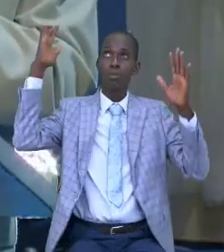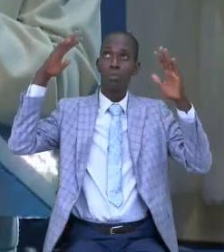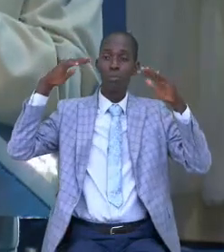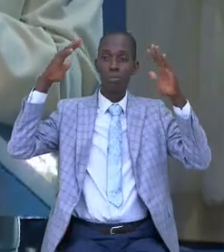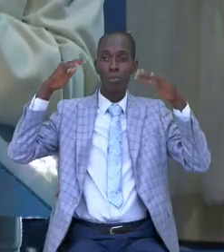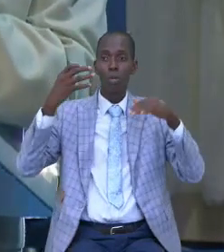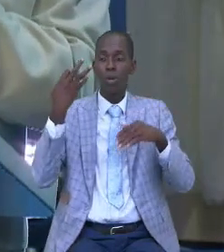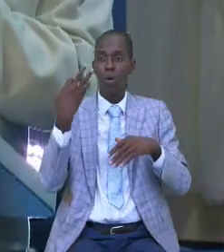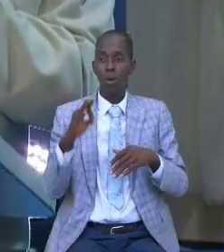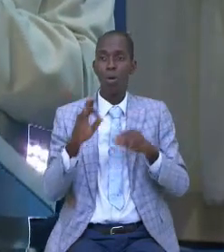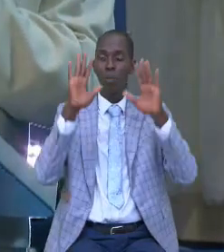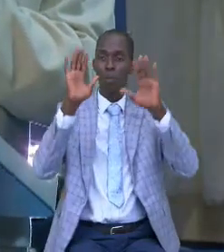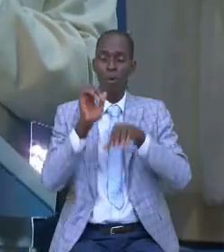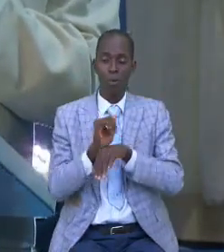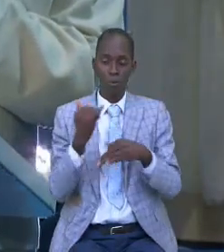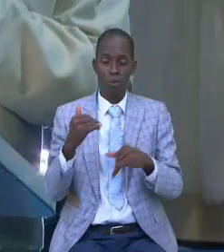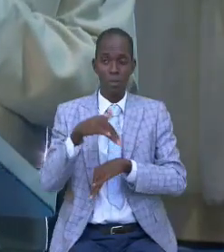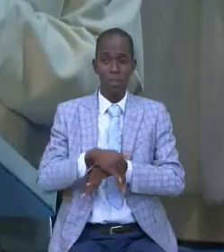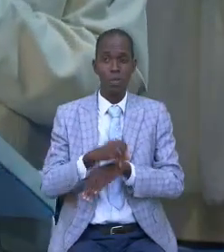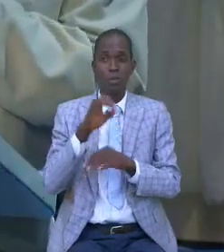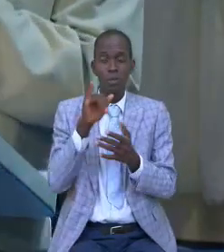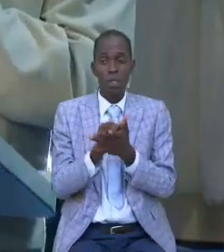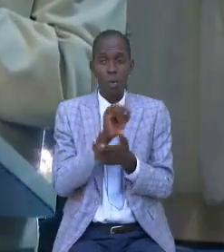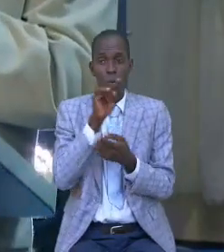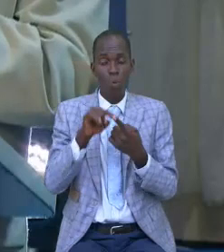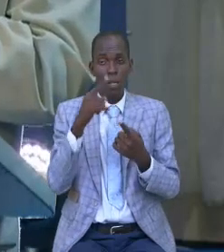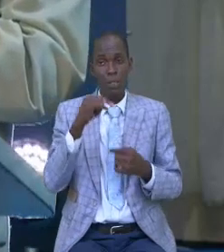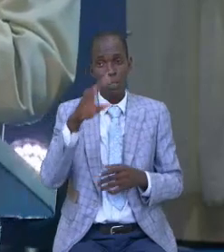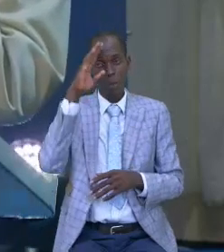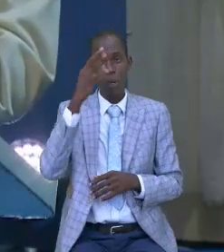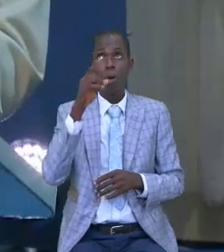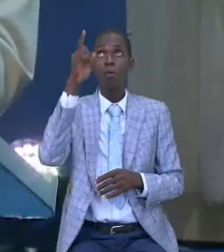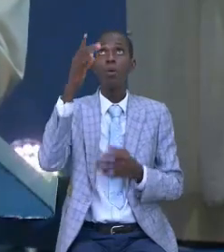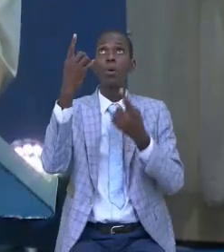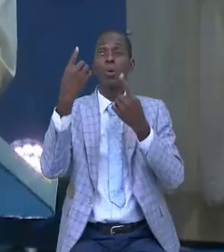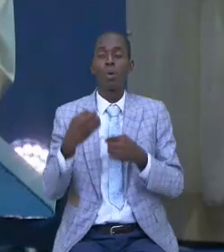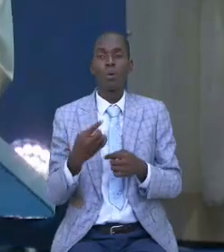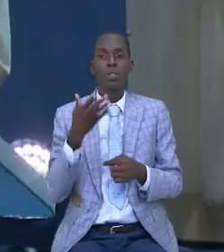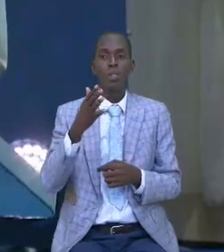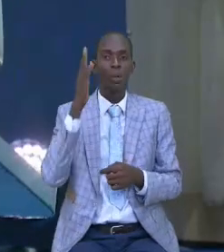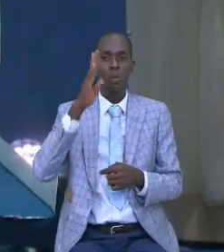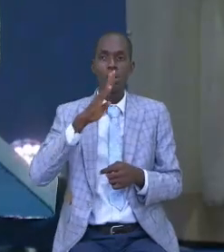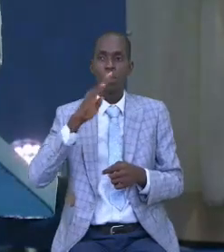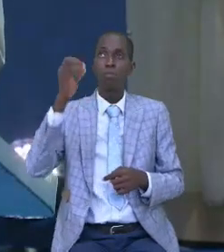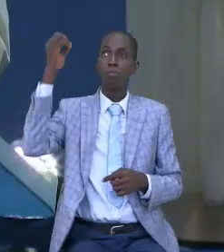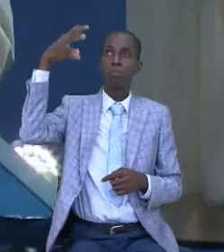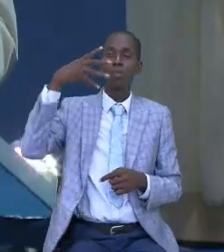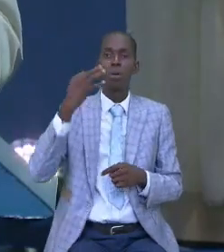man of God will come and pray, the showers of miracle will be your portion